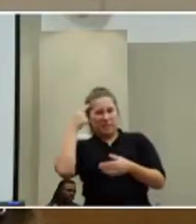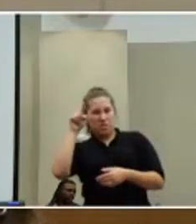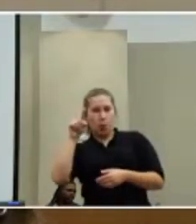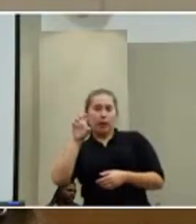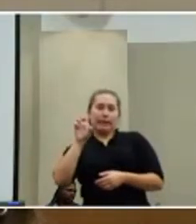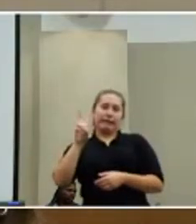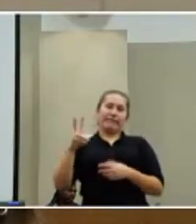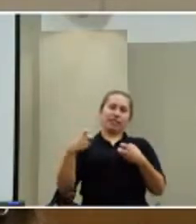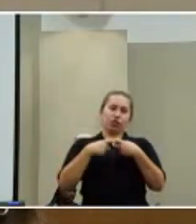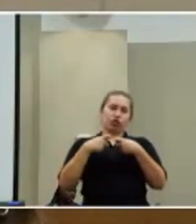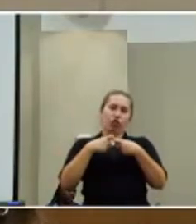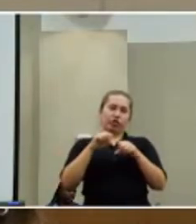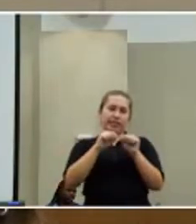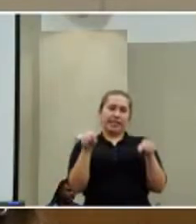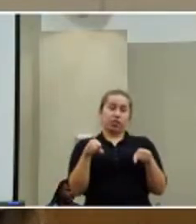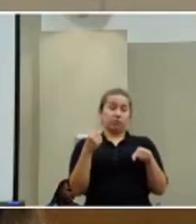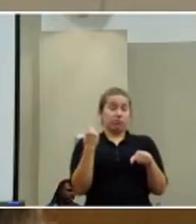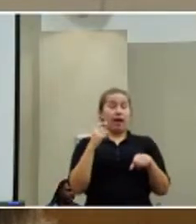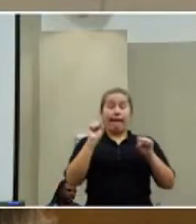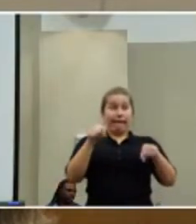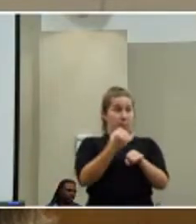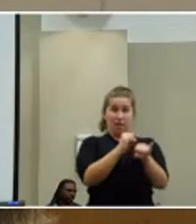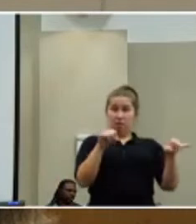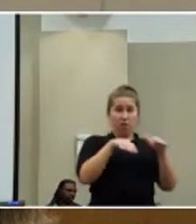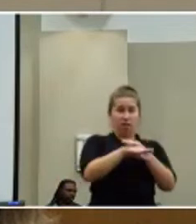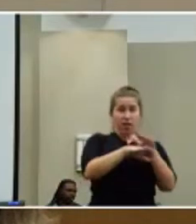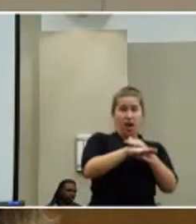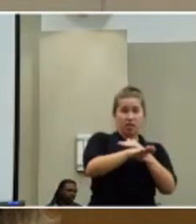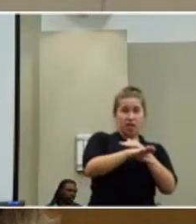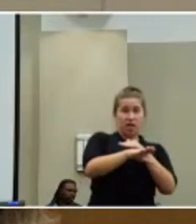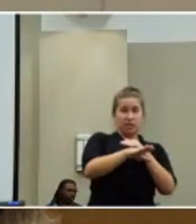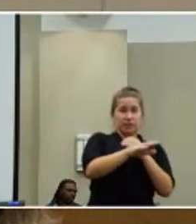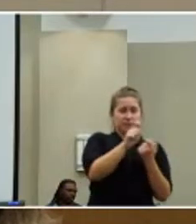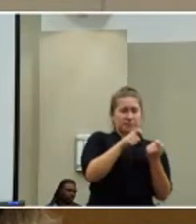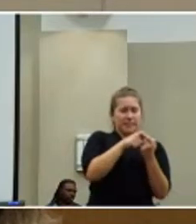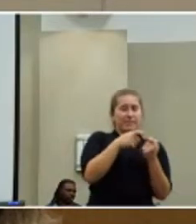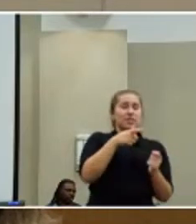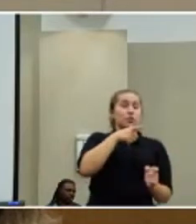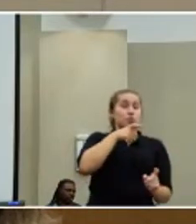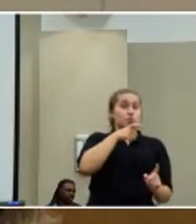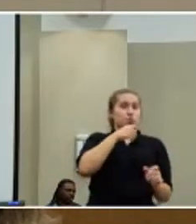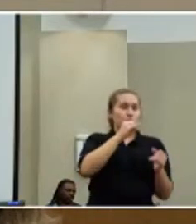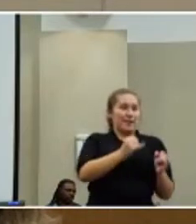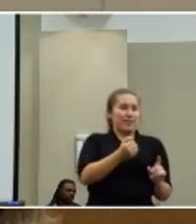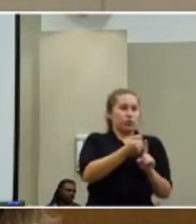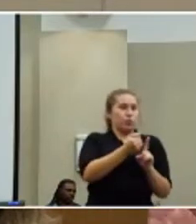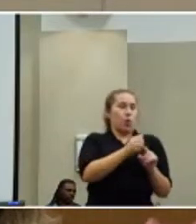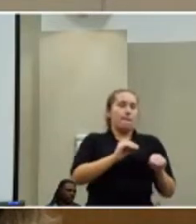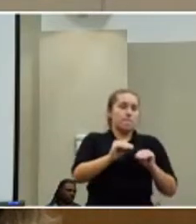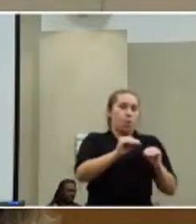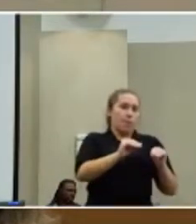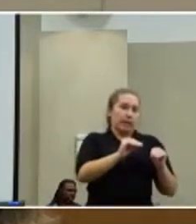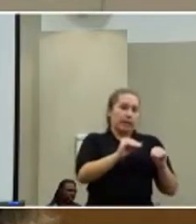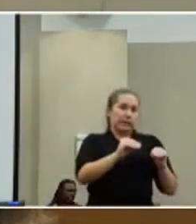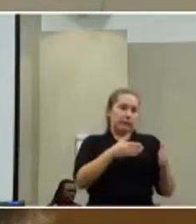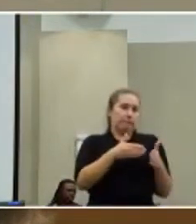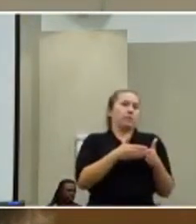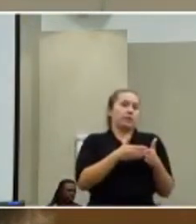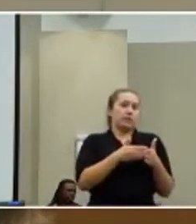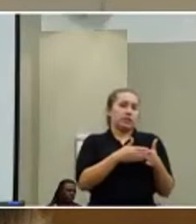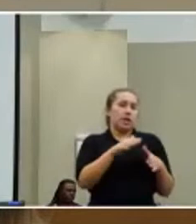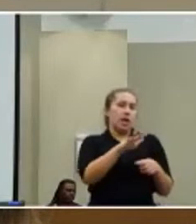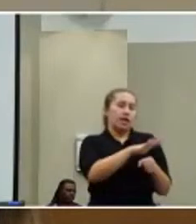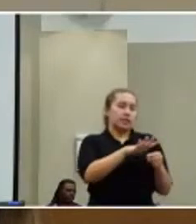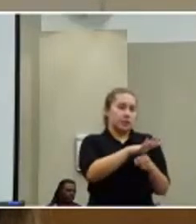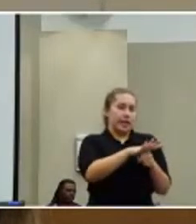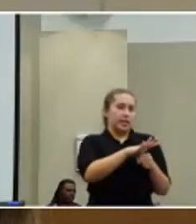EV charging stations so that they can be independently accessed, particularly by individuals with mobility impairments. Does the space in which